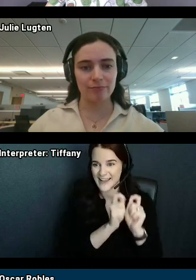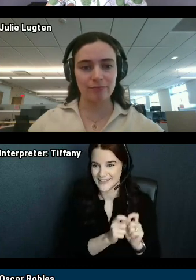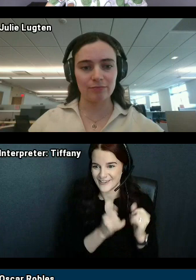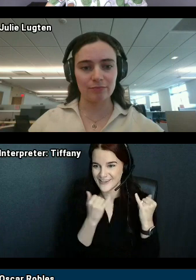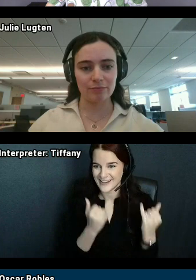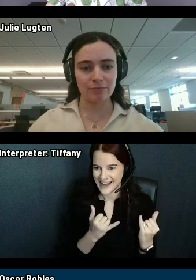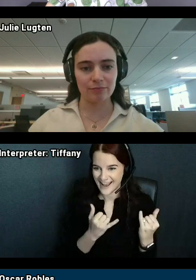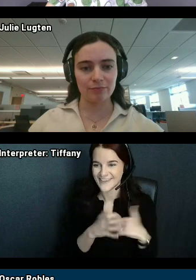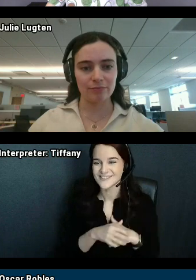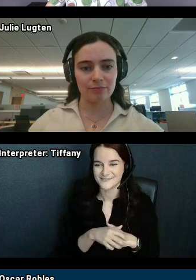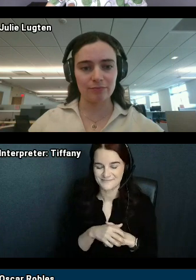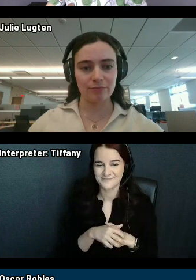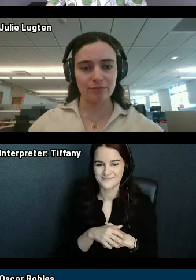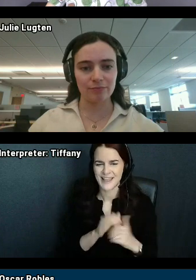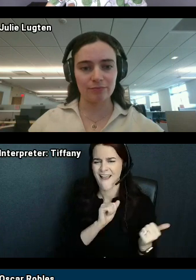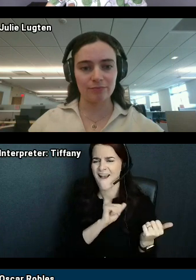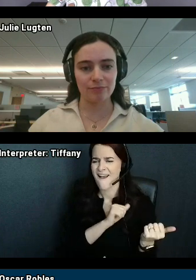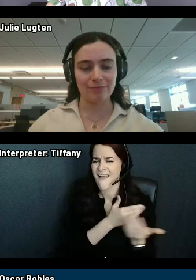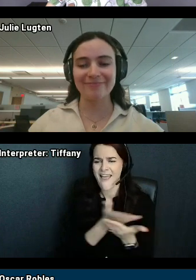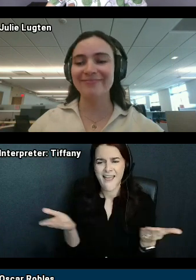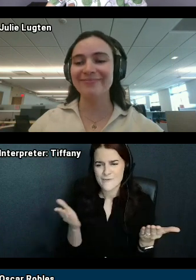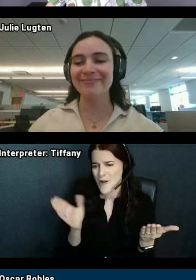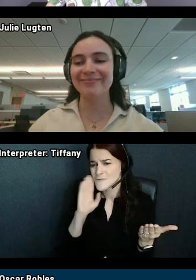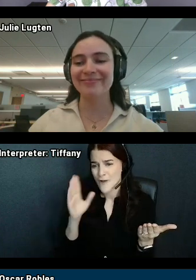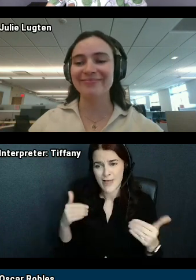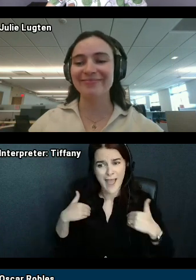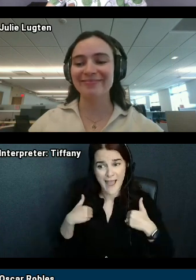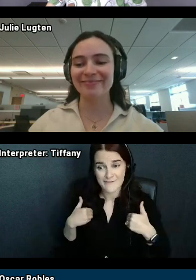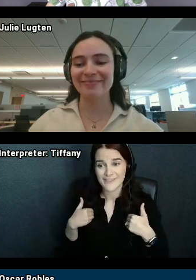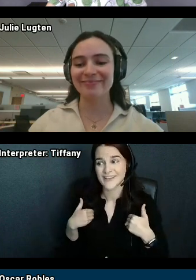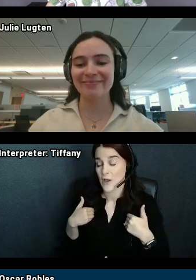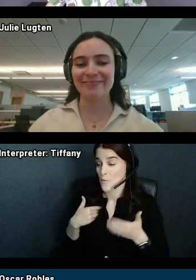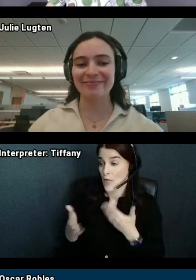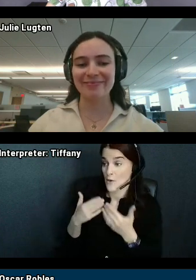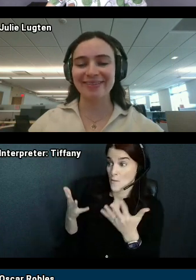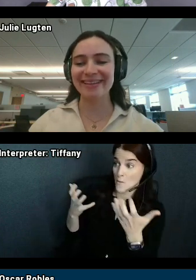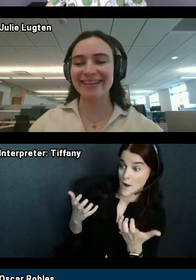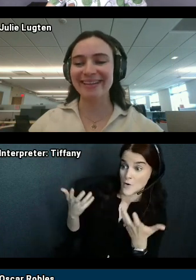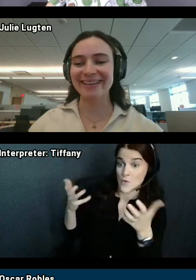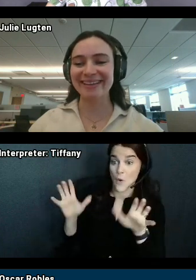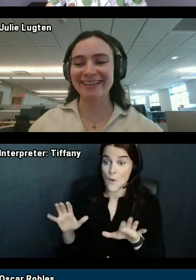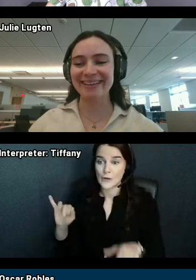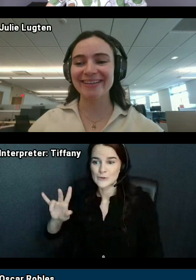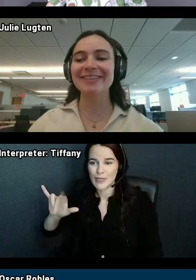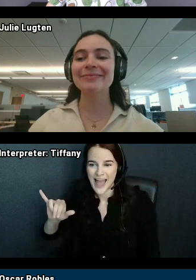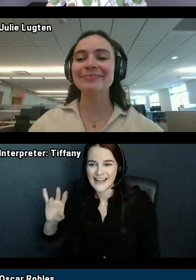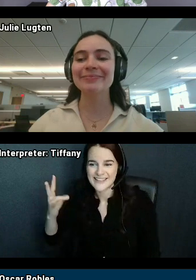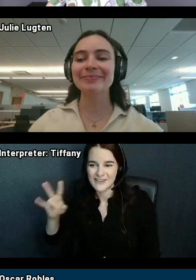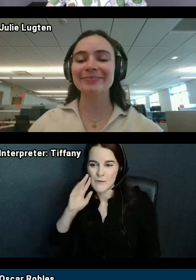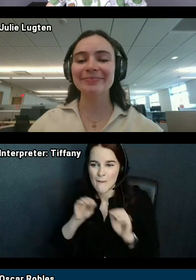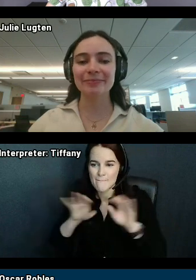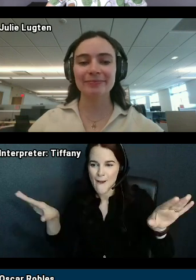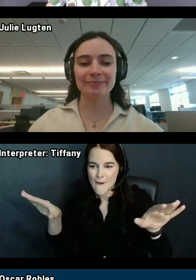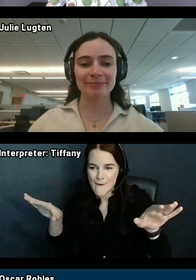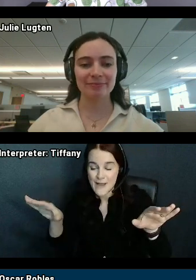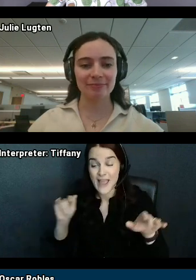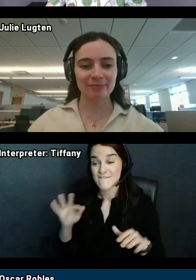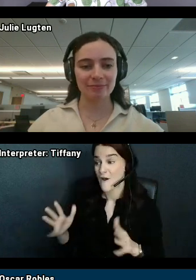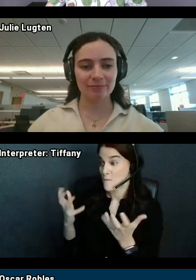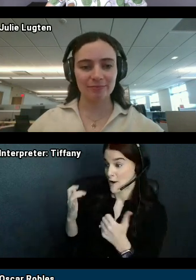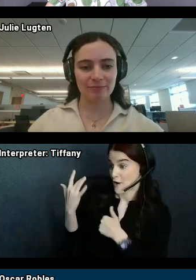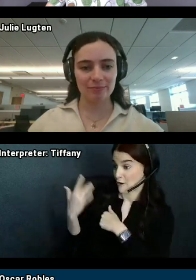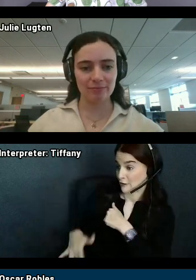And everyone will get it, whether they wanted to or not, on July 17th or thereabouts. But if you want it early, just search for